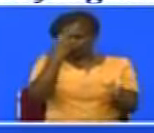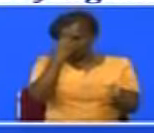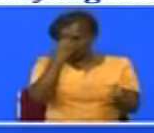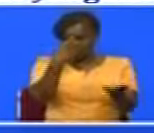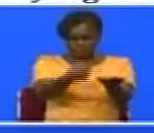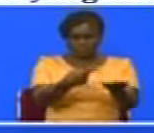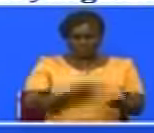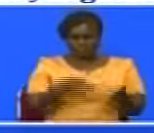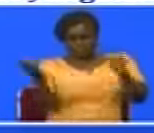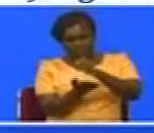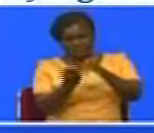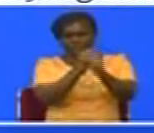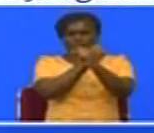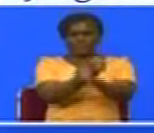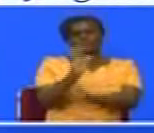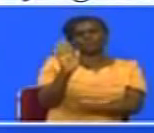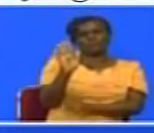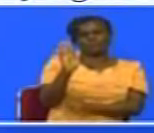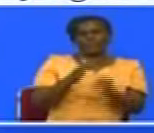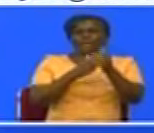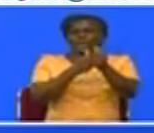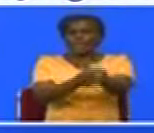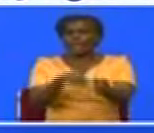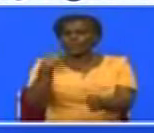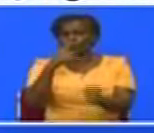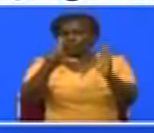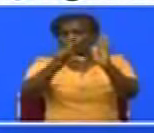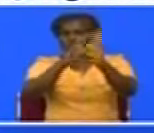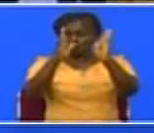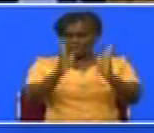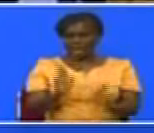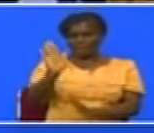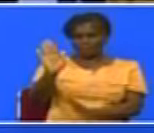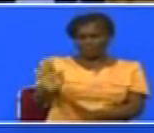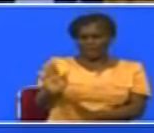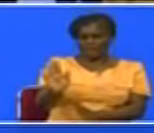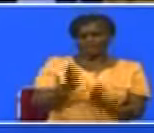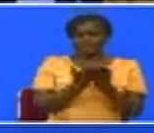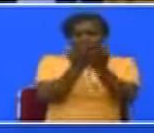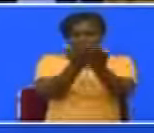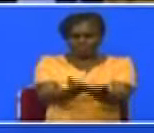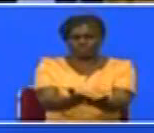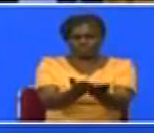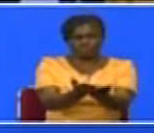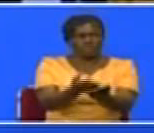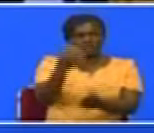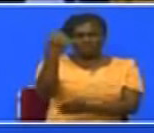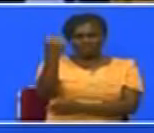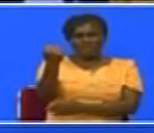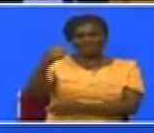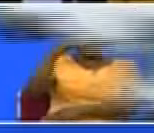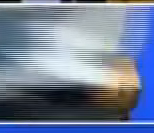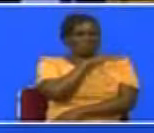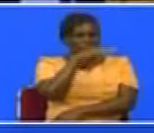motion filed by Ruto's defense team, led by lead counsel Karim Khan, was submitted before trial chamber 5 on